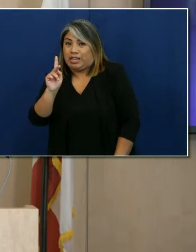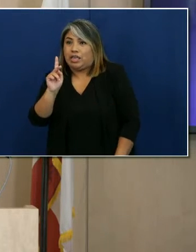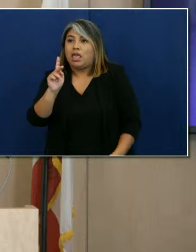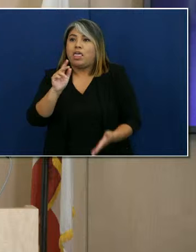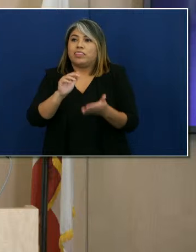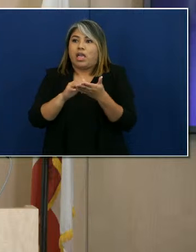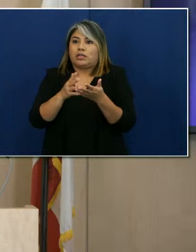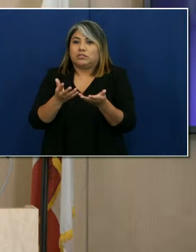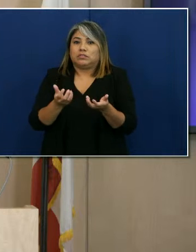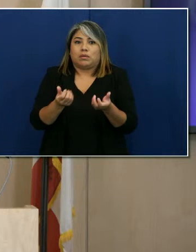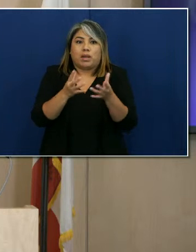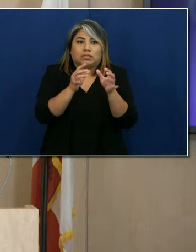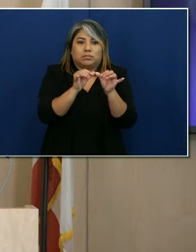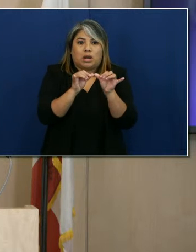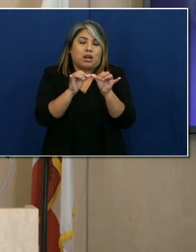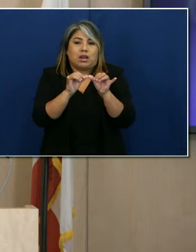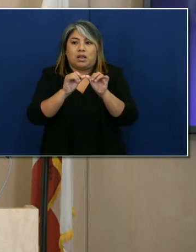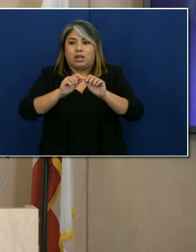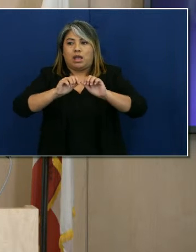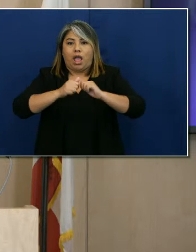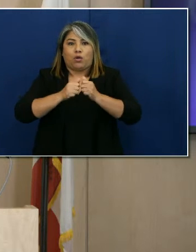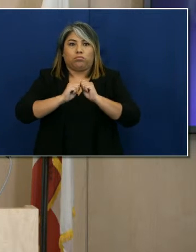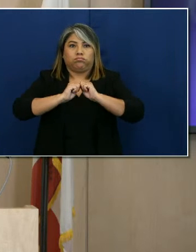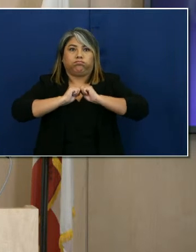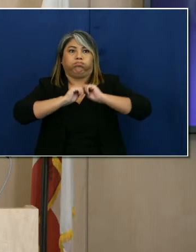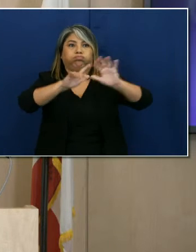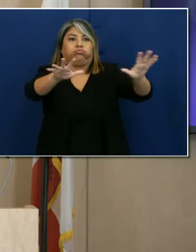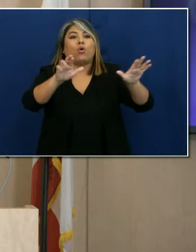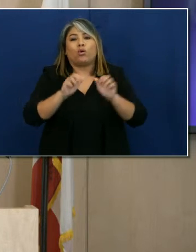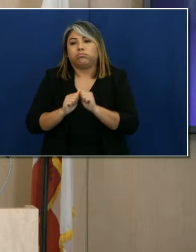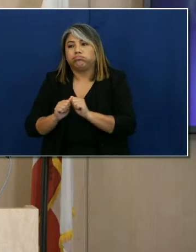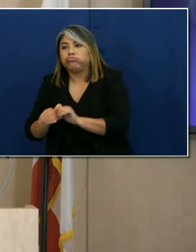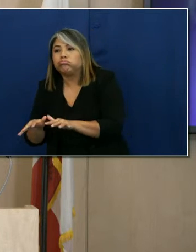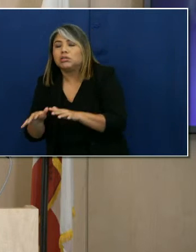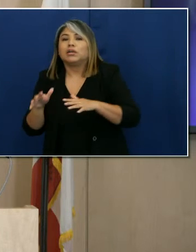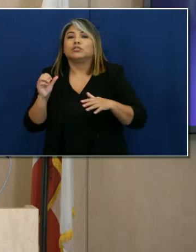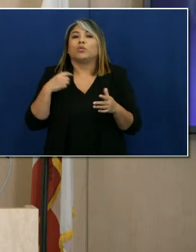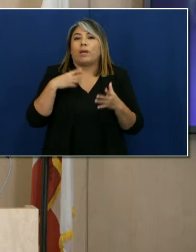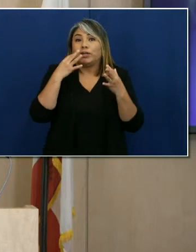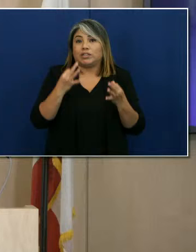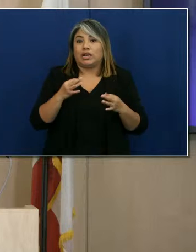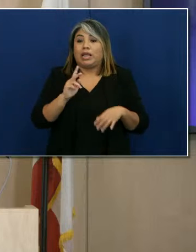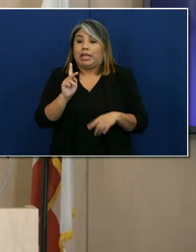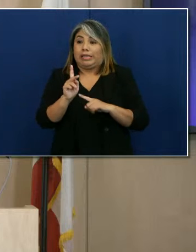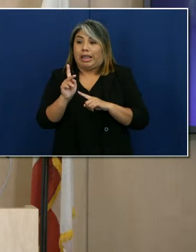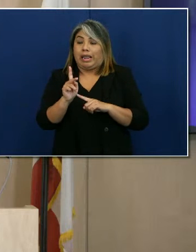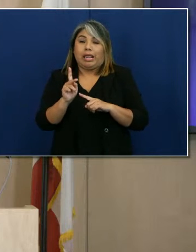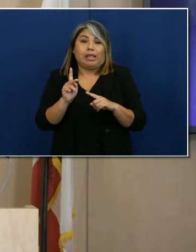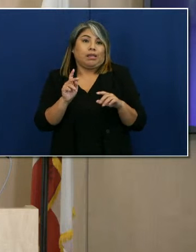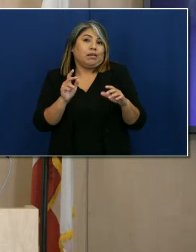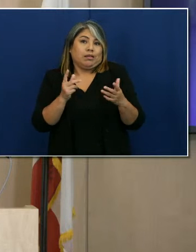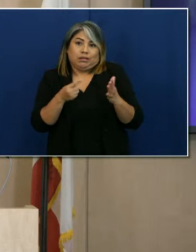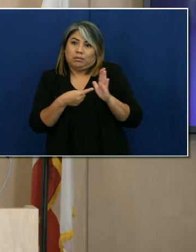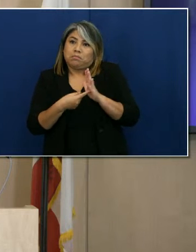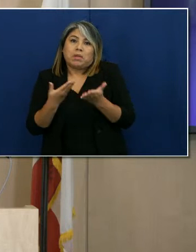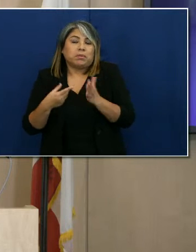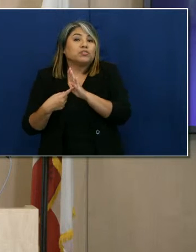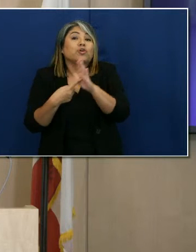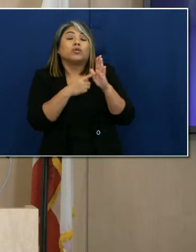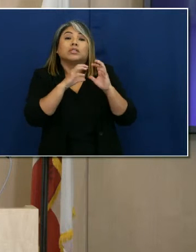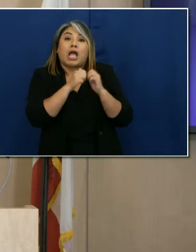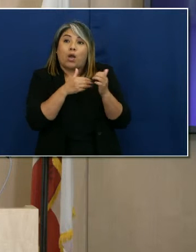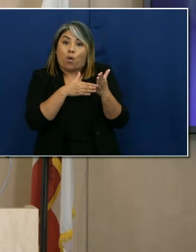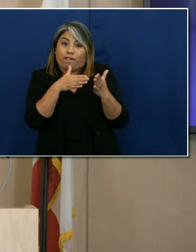much a virus is dispersed. The way I'm understanding it is that K can be a means of showing how